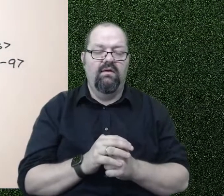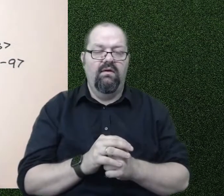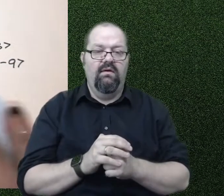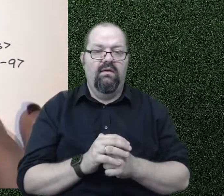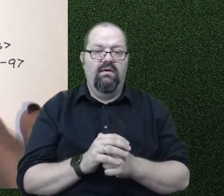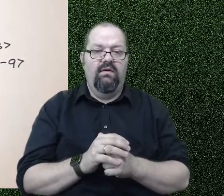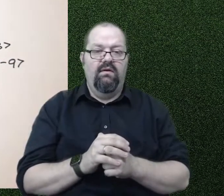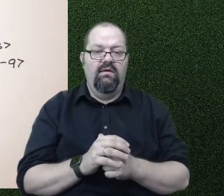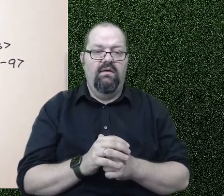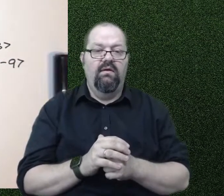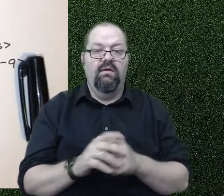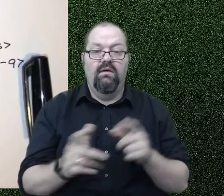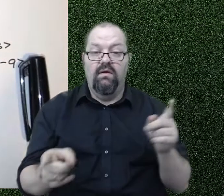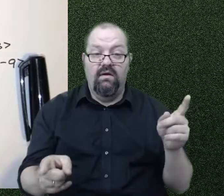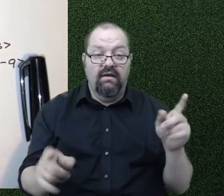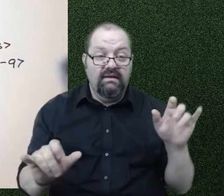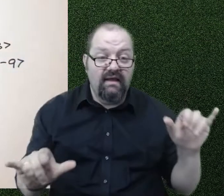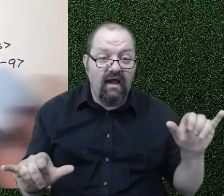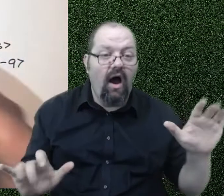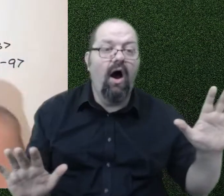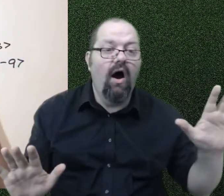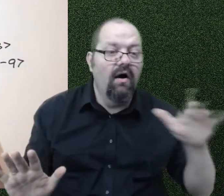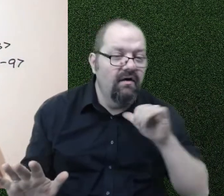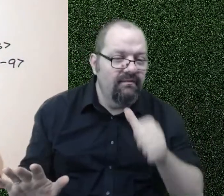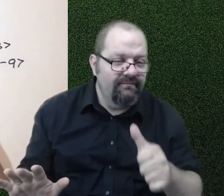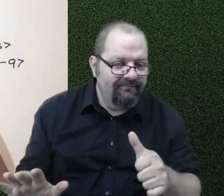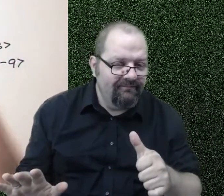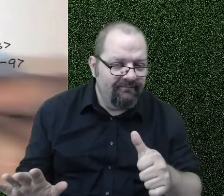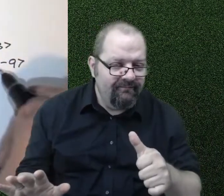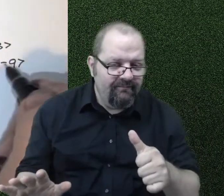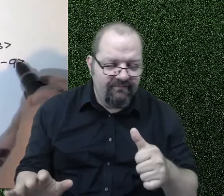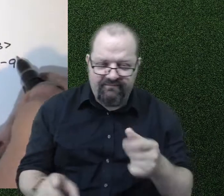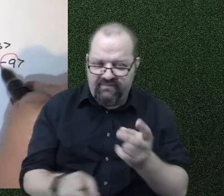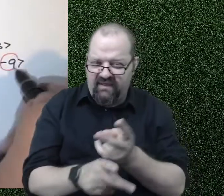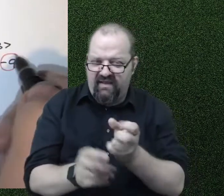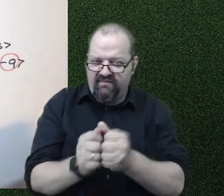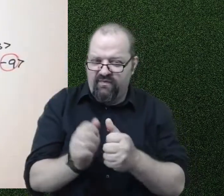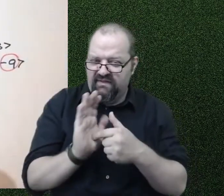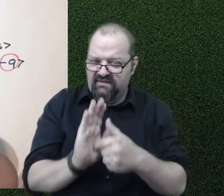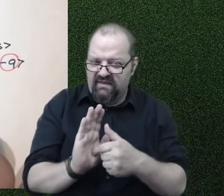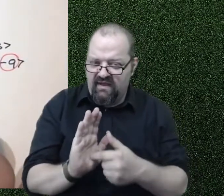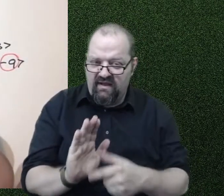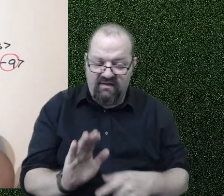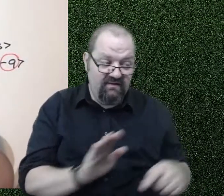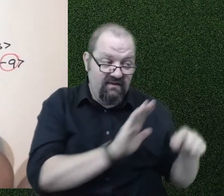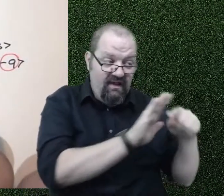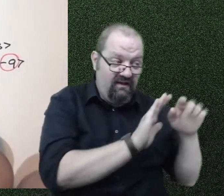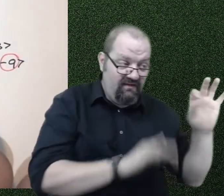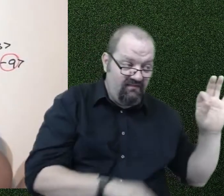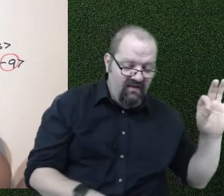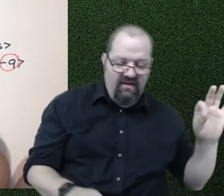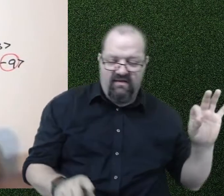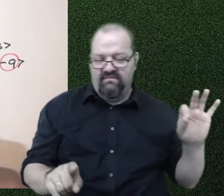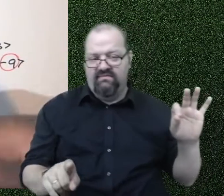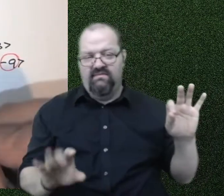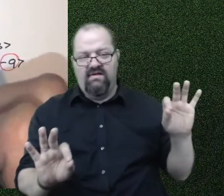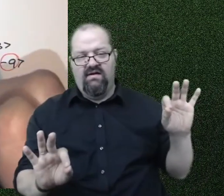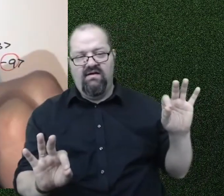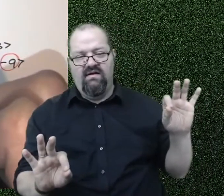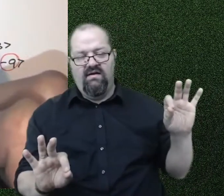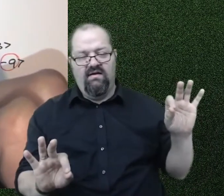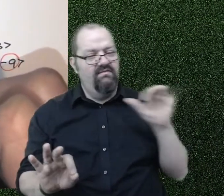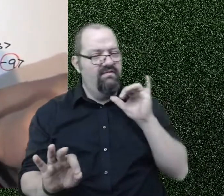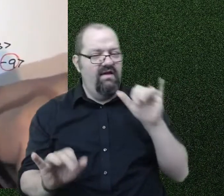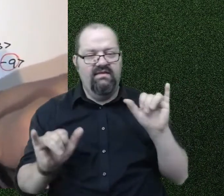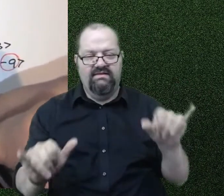You say, oh, they're the same. Oh, no, they're not. Watch that sign. Those are not the same.